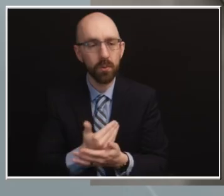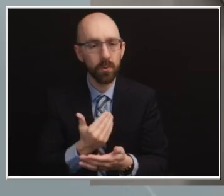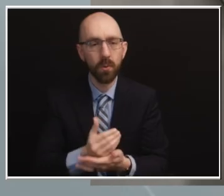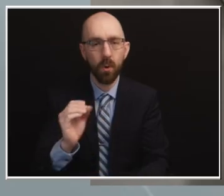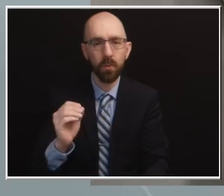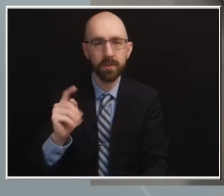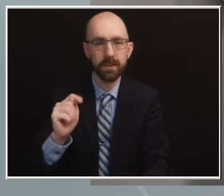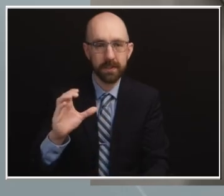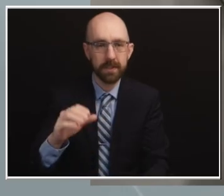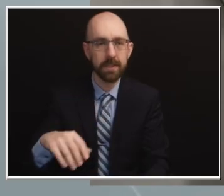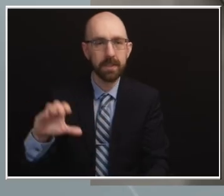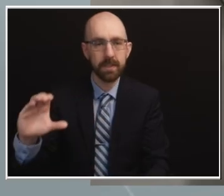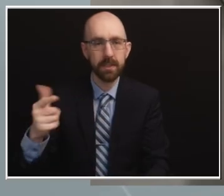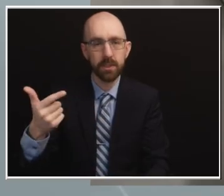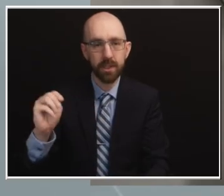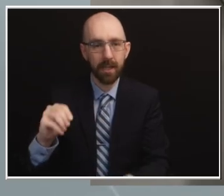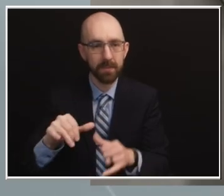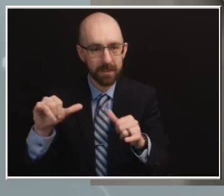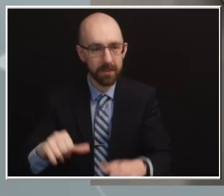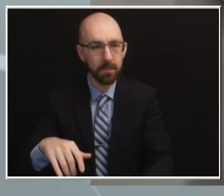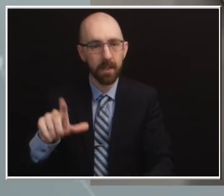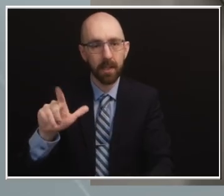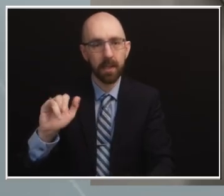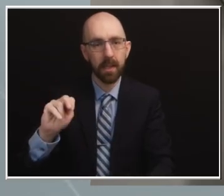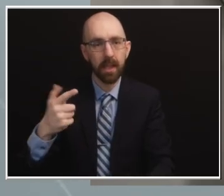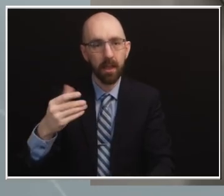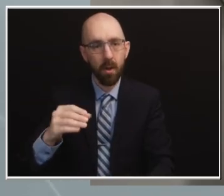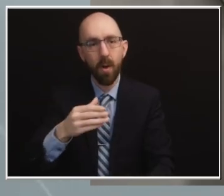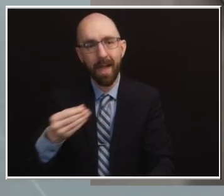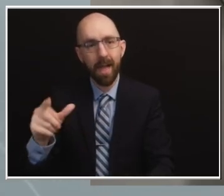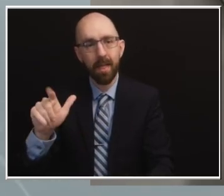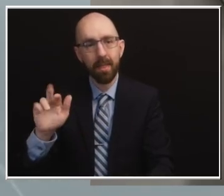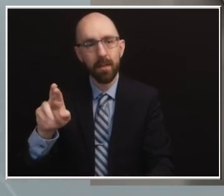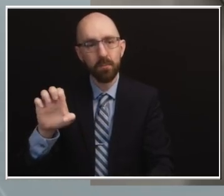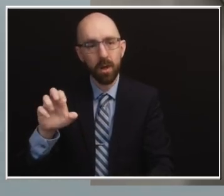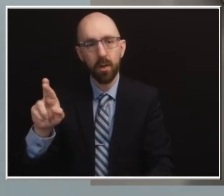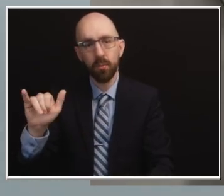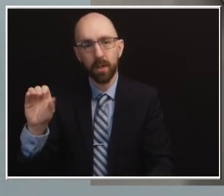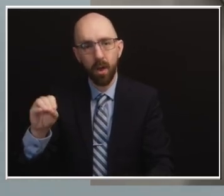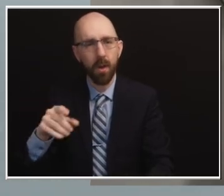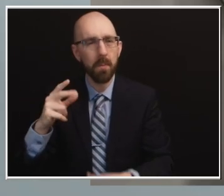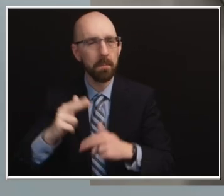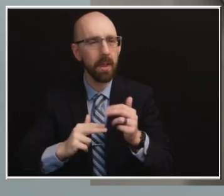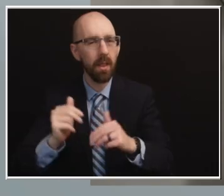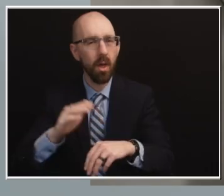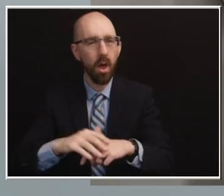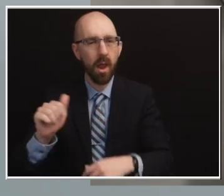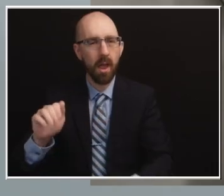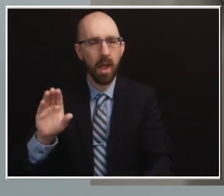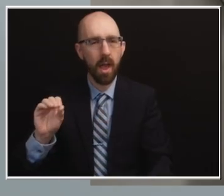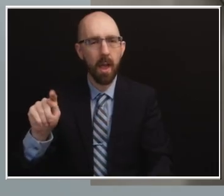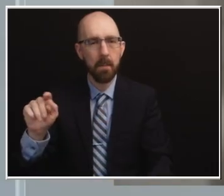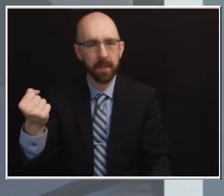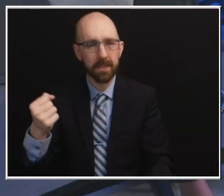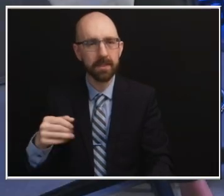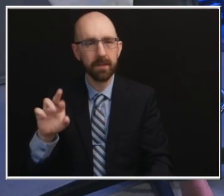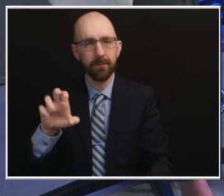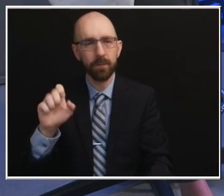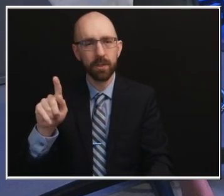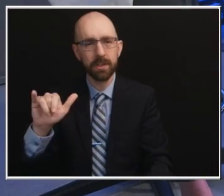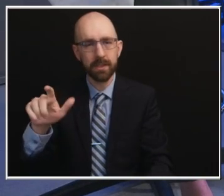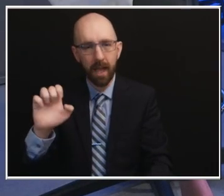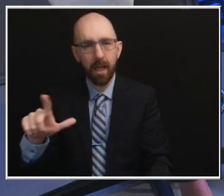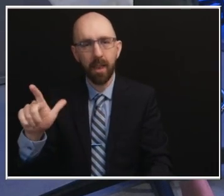systems, Lingo and Libre Rio, both built on Abbott's Freestyle Libre technology.